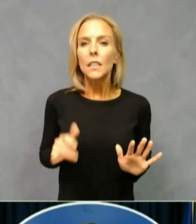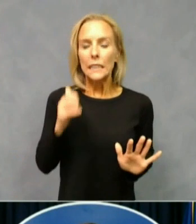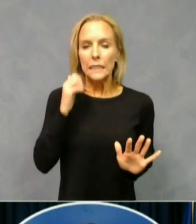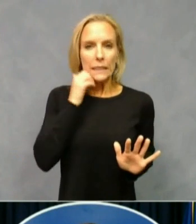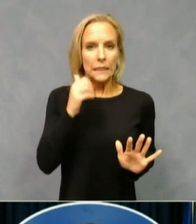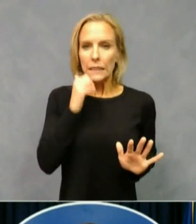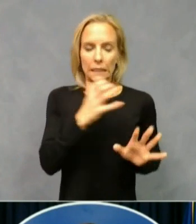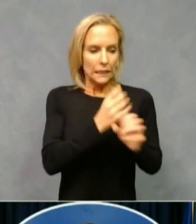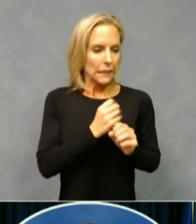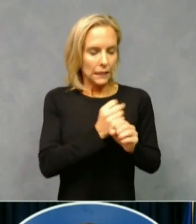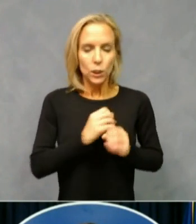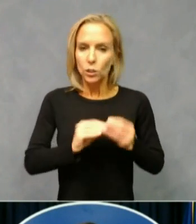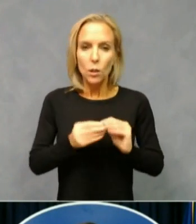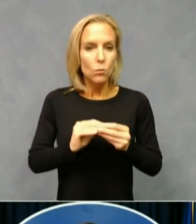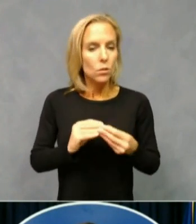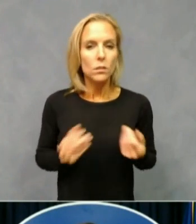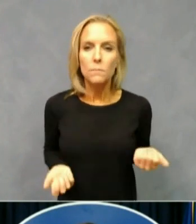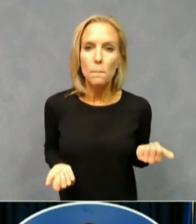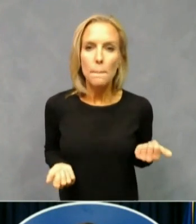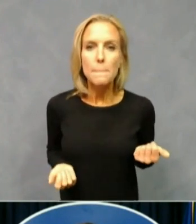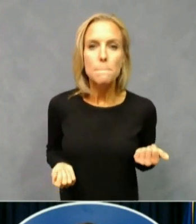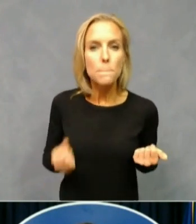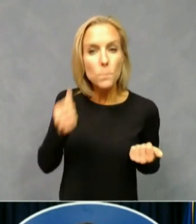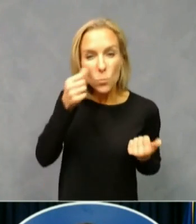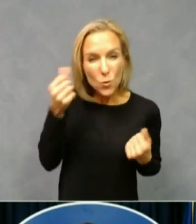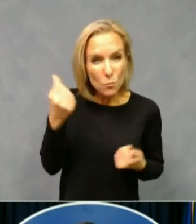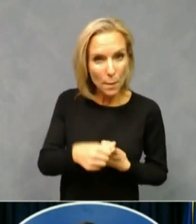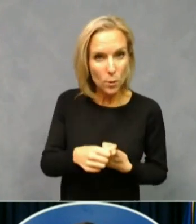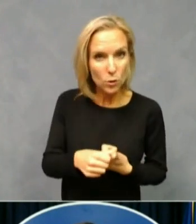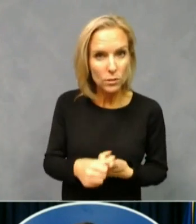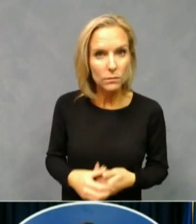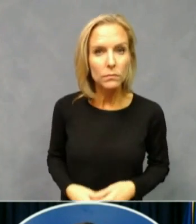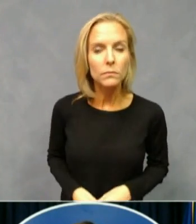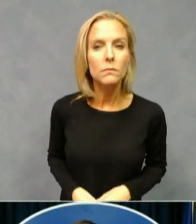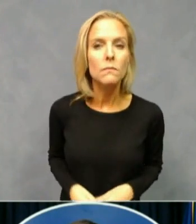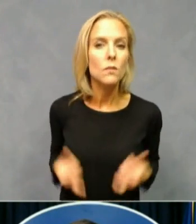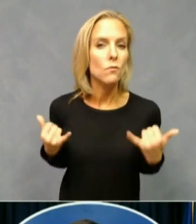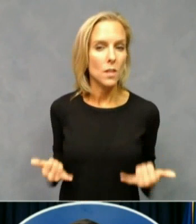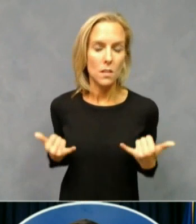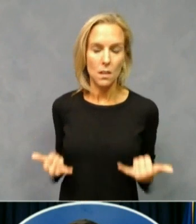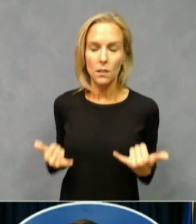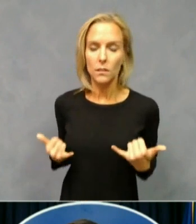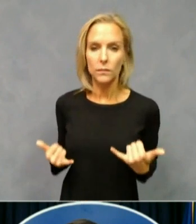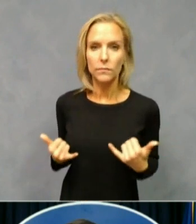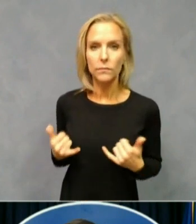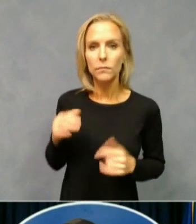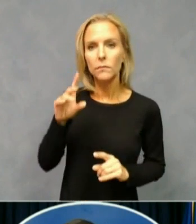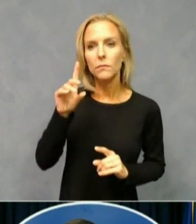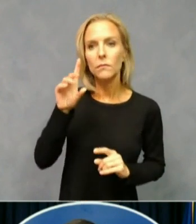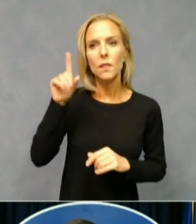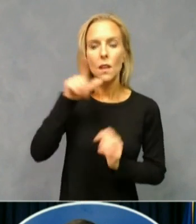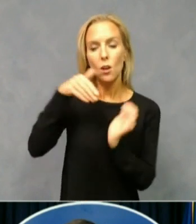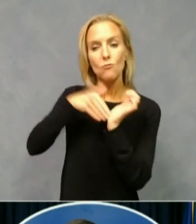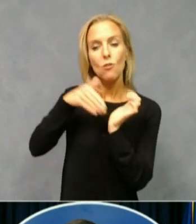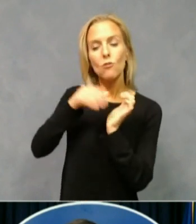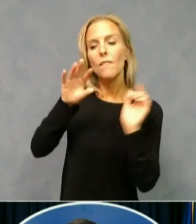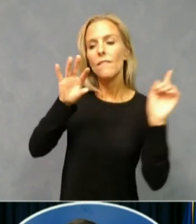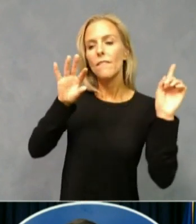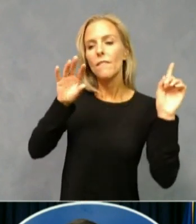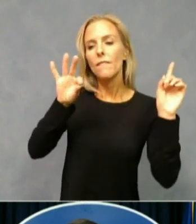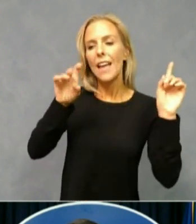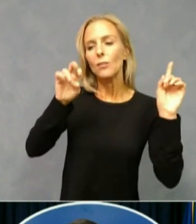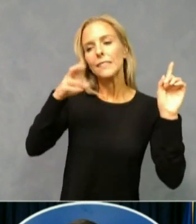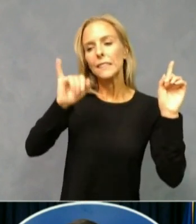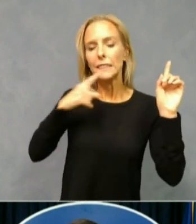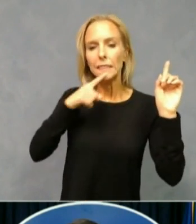day out. And remember, right now, Dr. Fauci thinks at least 20% of people who contract